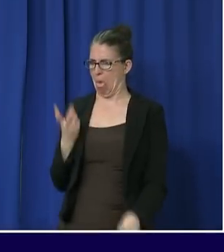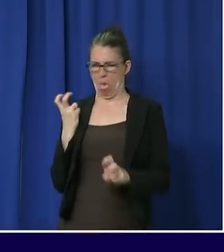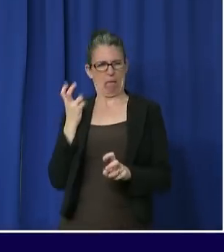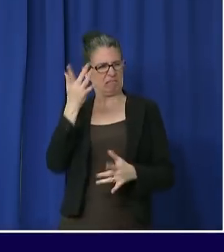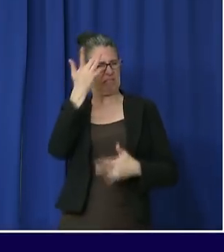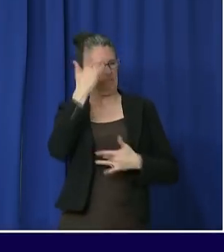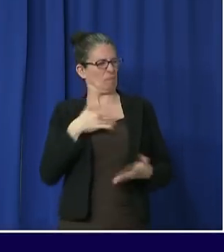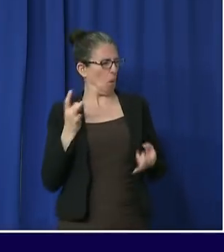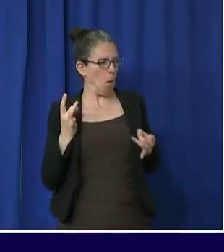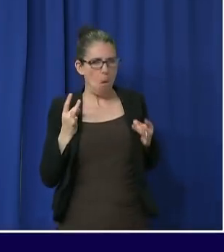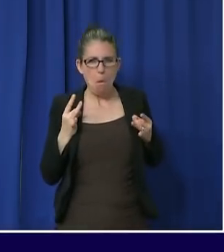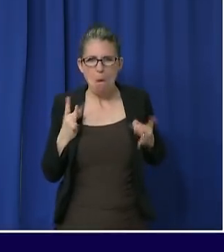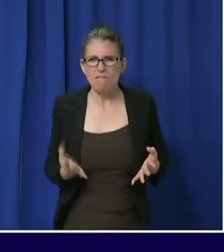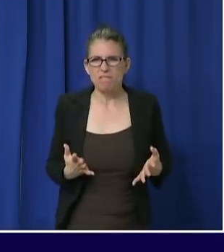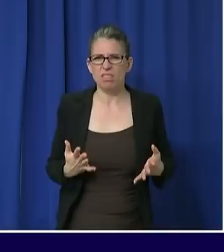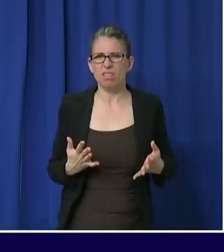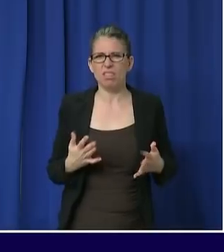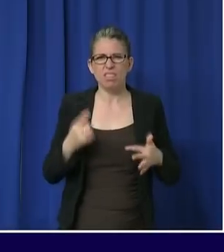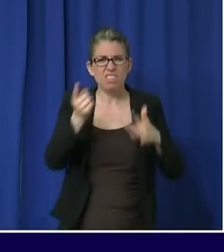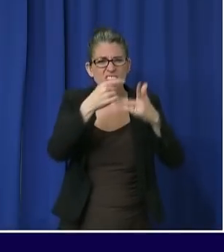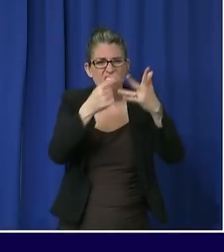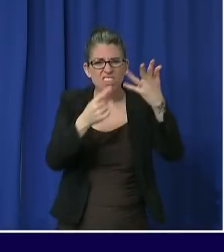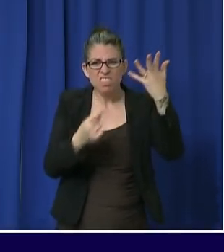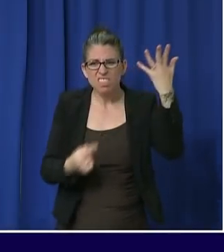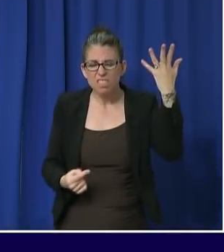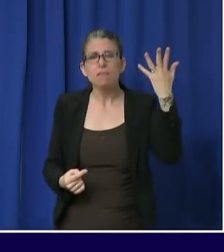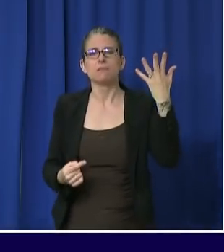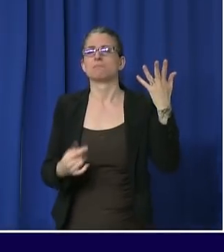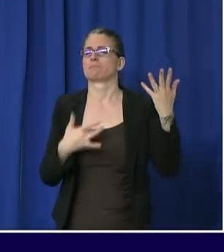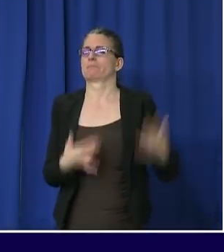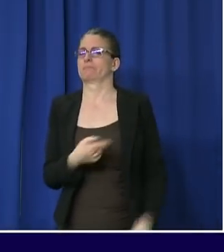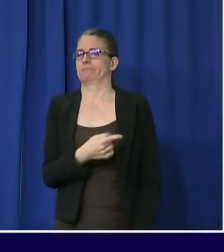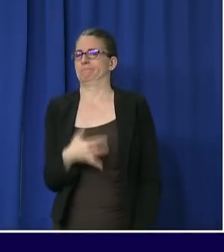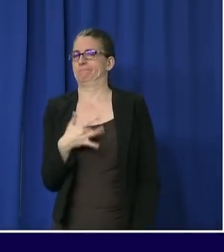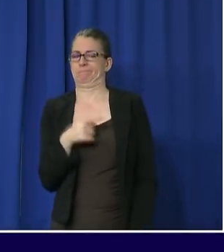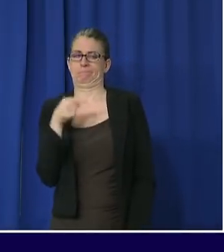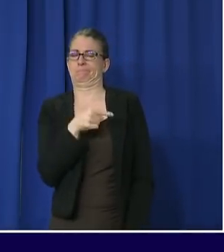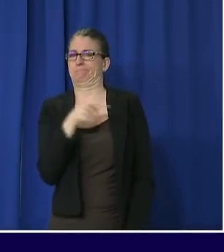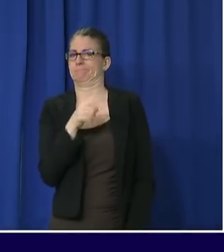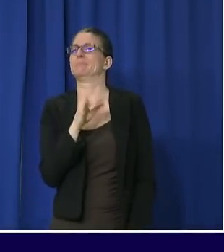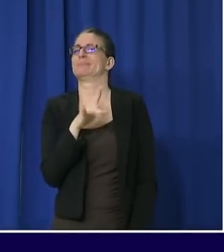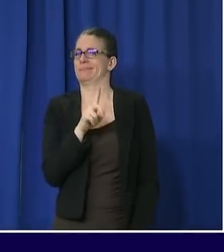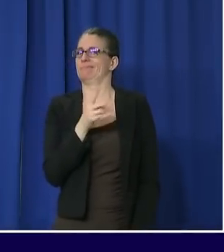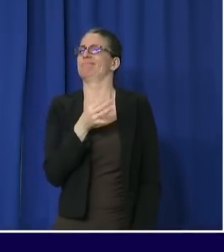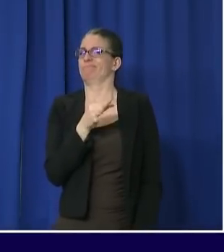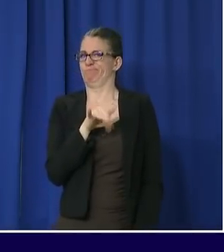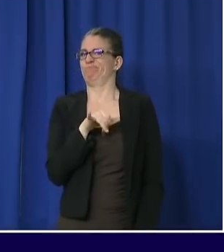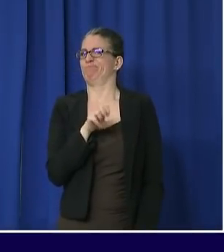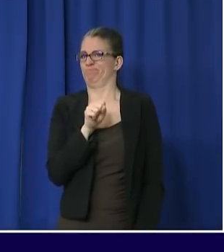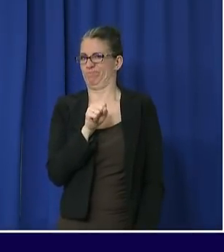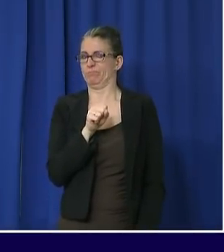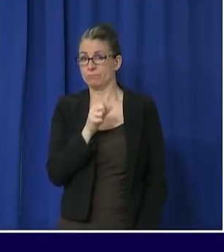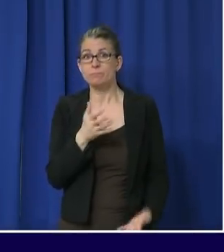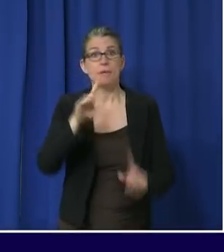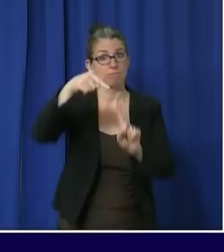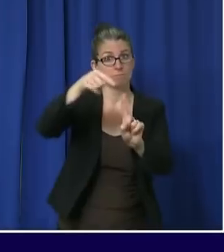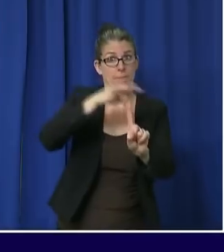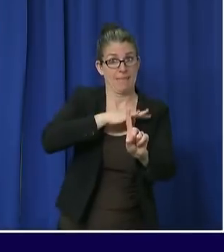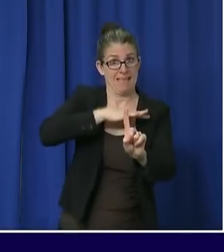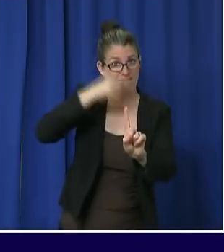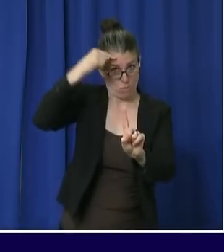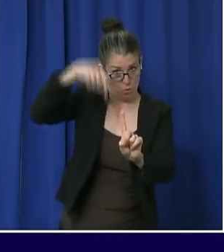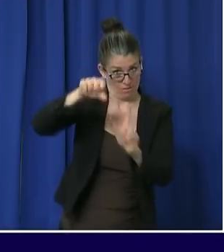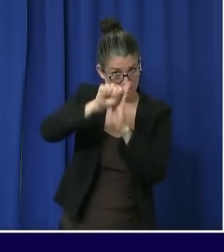Maine. It is theoretically possible that there could have been cases of COVID-19 in higher traffic cities, such